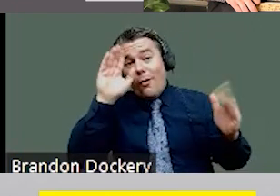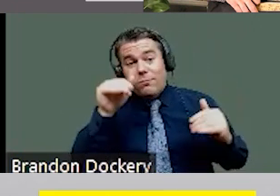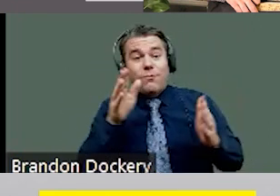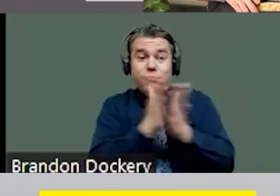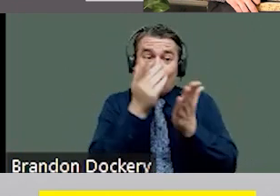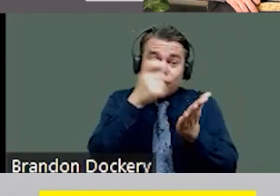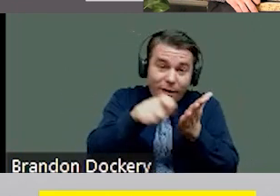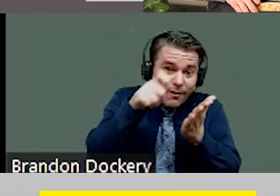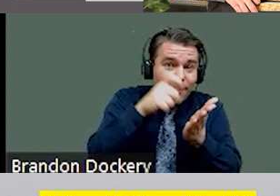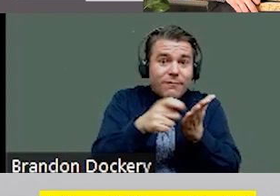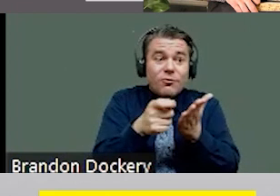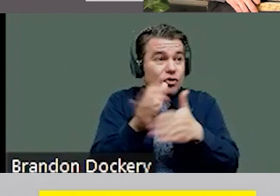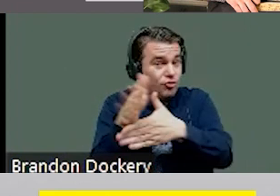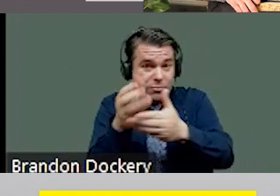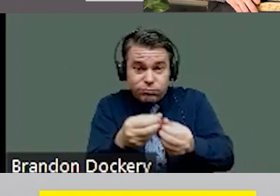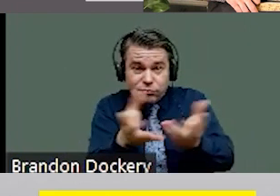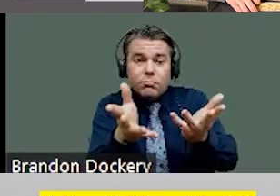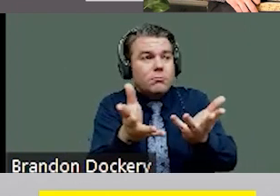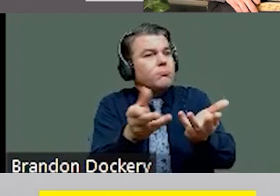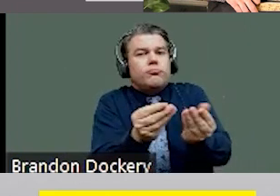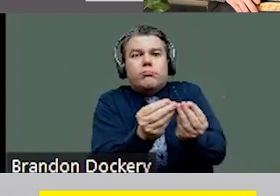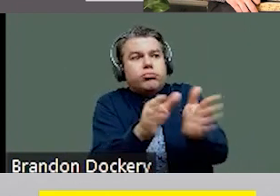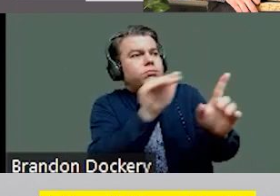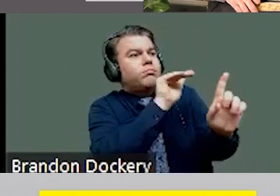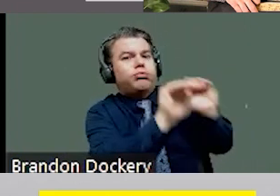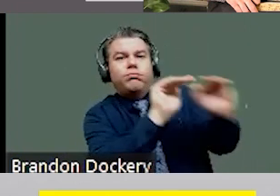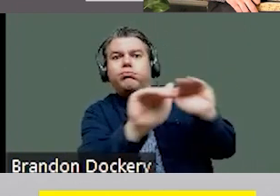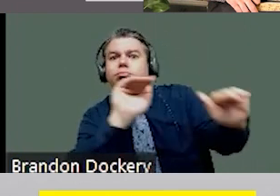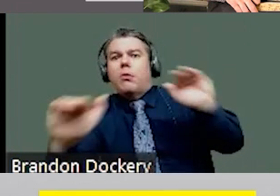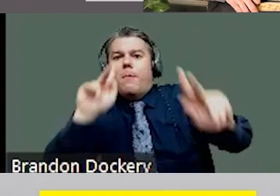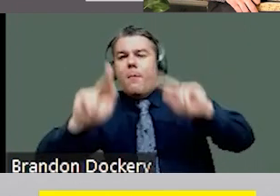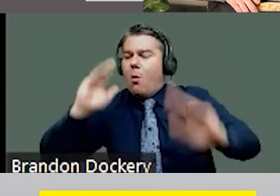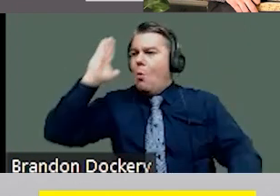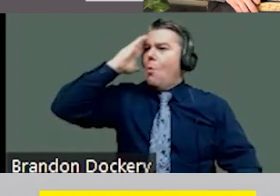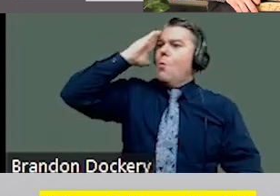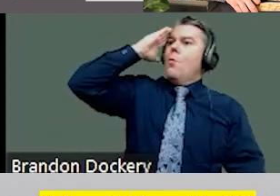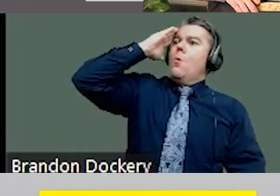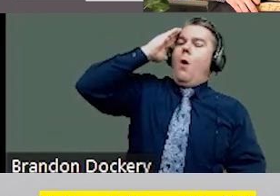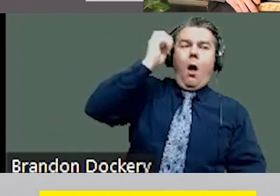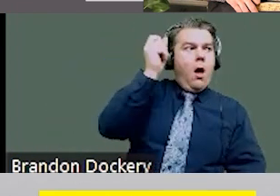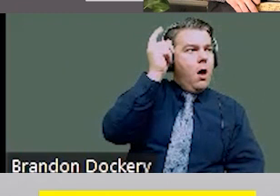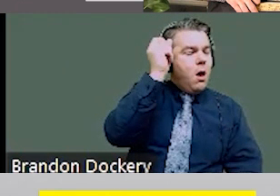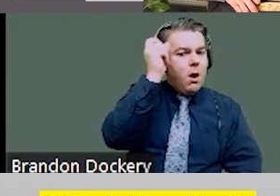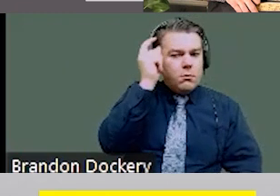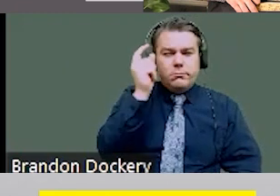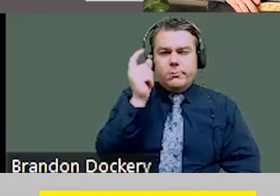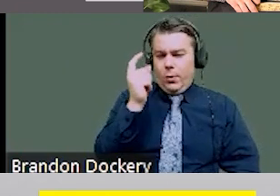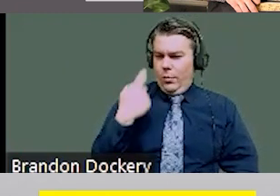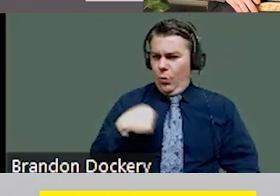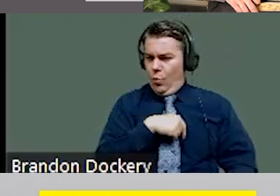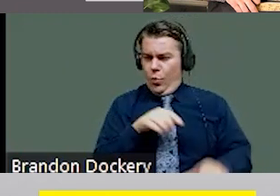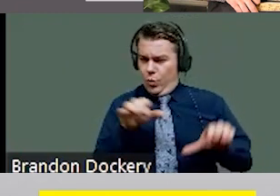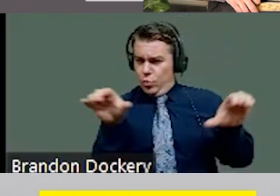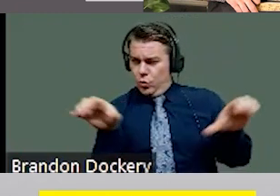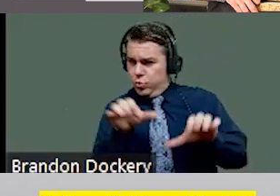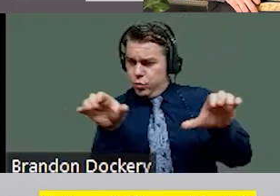the book and sharing it that we can do that we can raise the awareness around why we do some